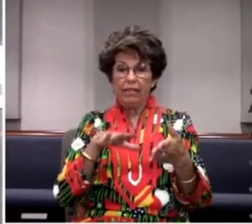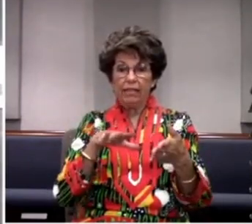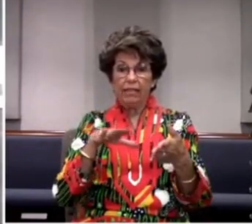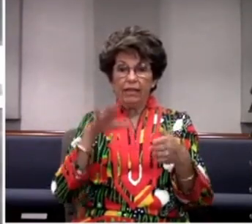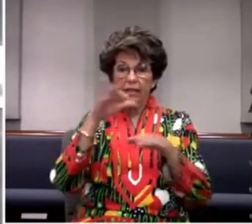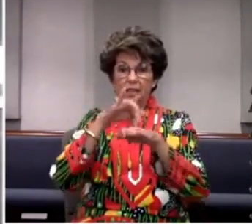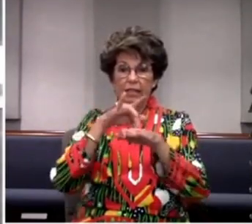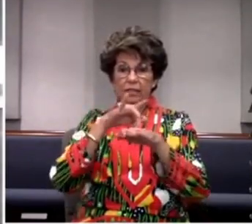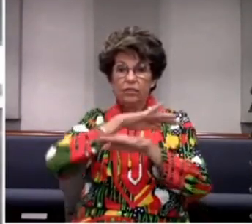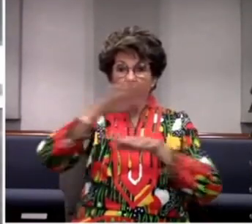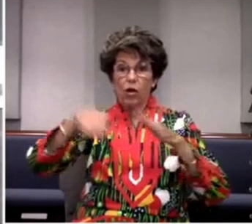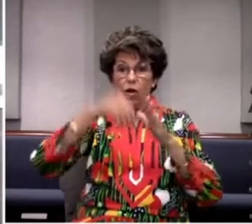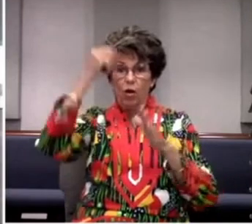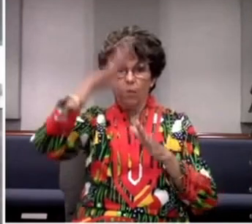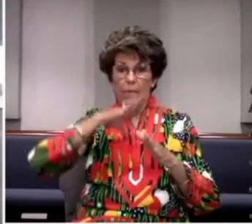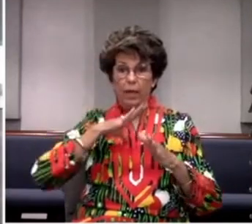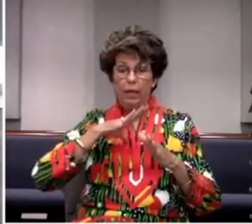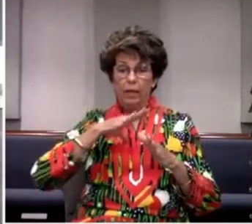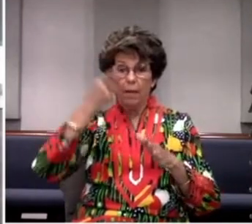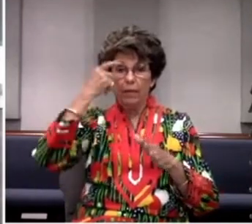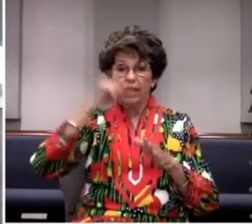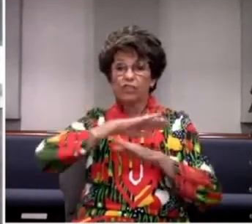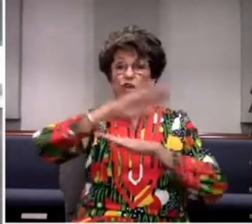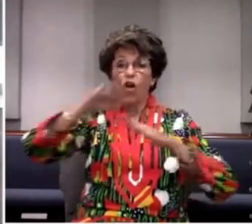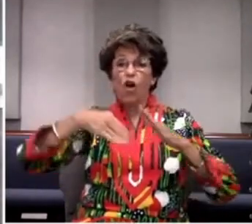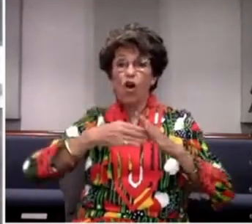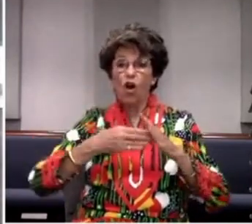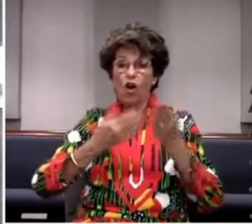all have sinned.